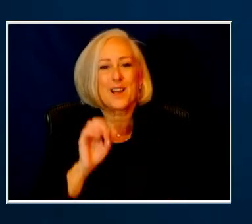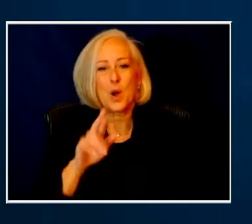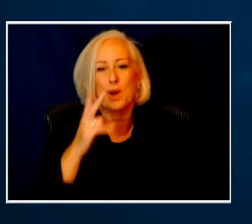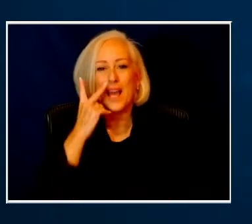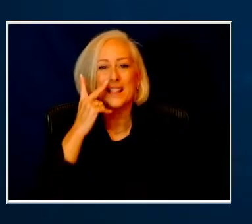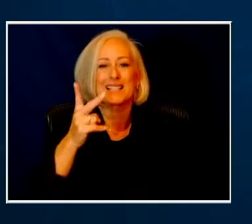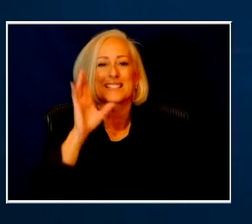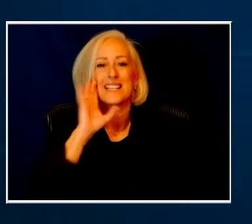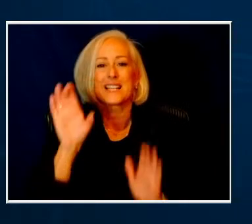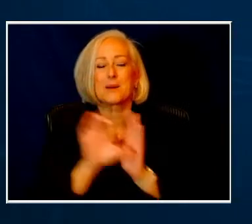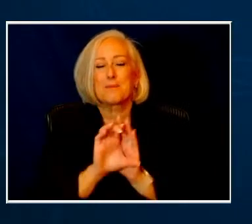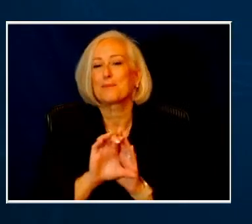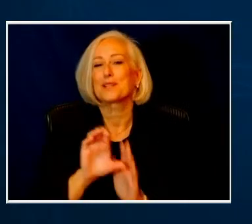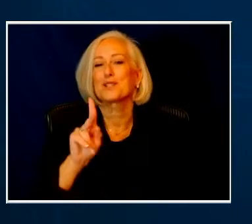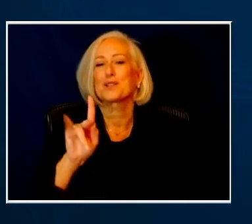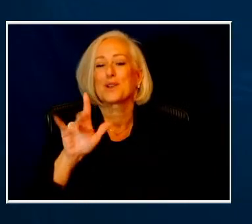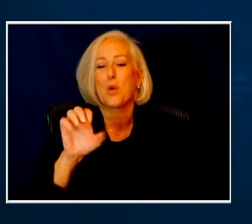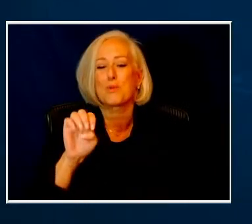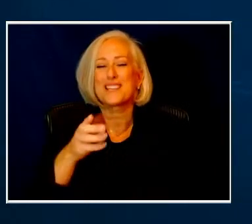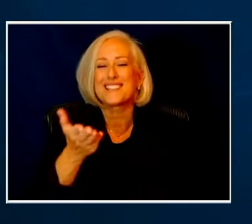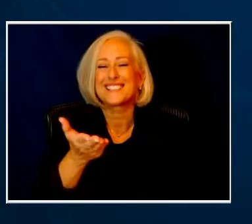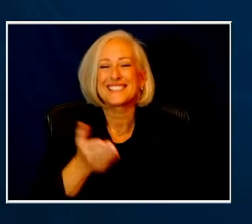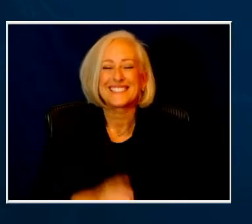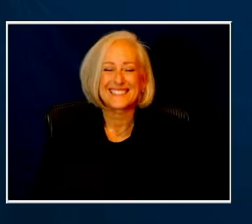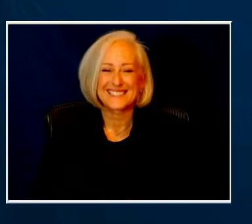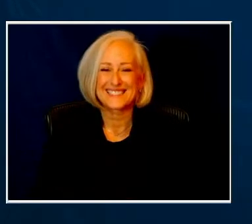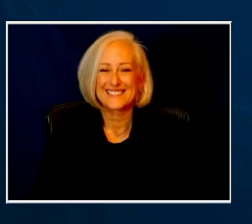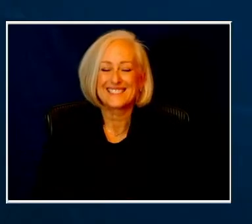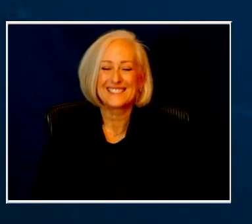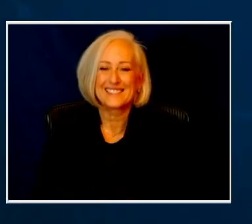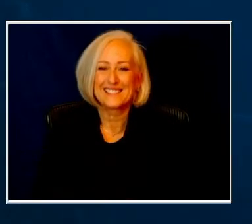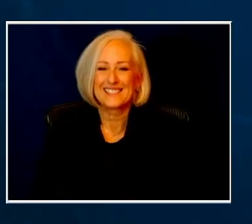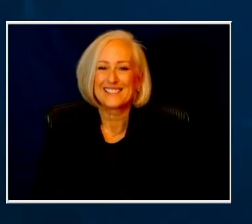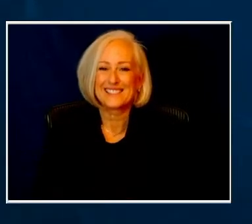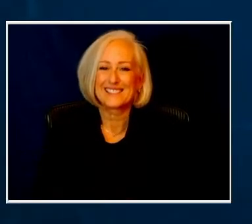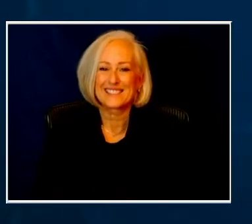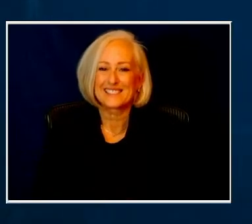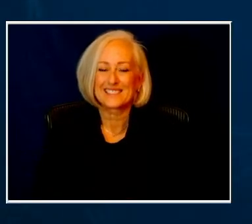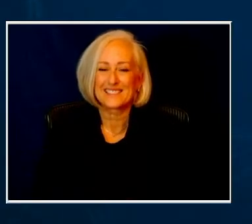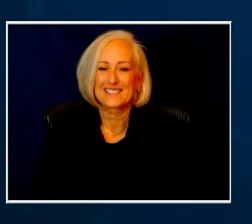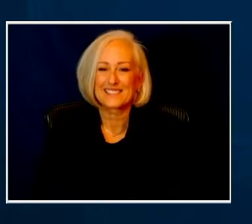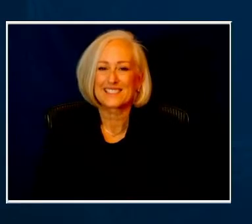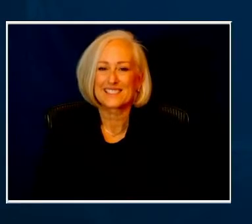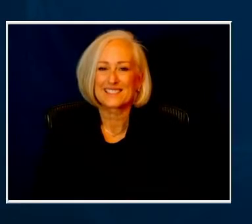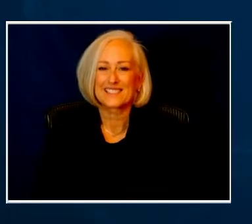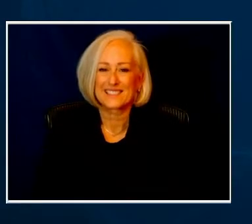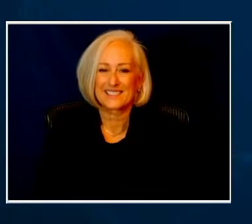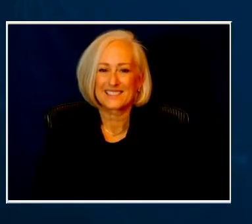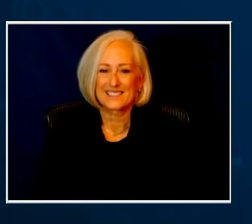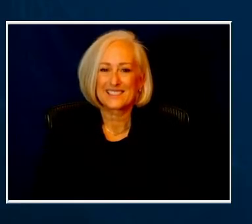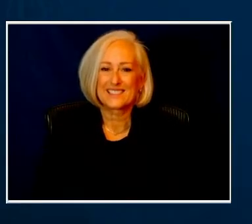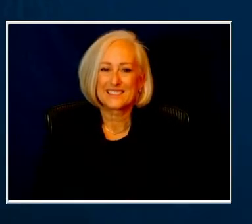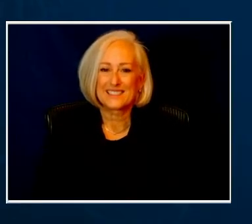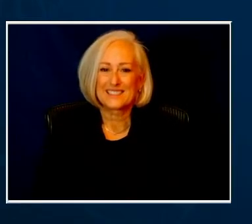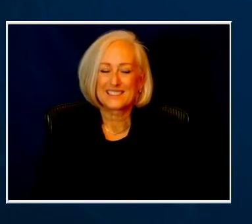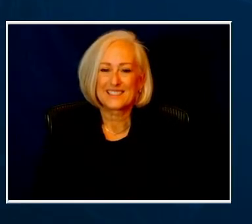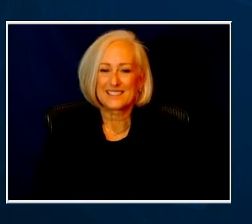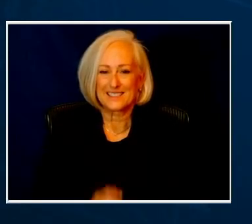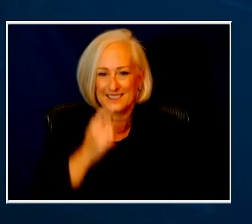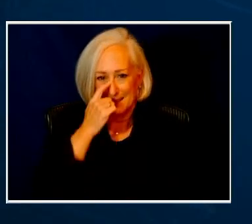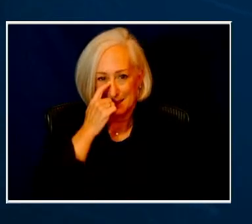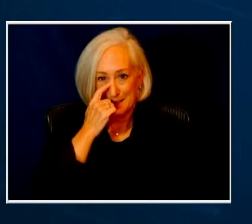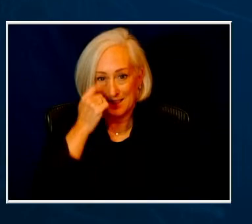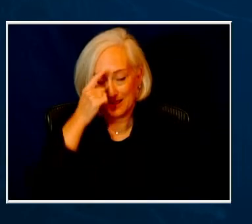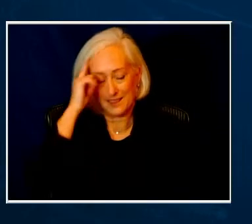working on, and she has been working hard. I'll show them first. Okay. I'm going to show them the one for daughter or the one for doctor. Oh, we got Camerata too. She